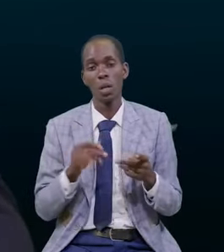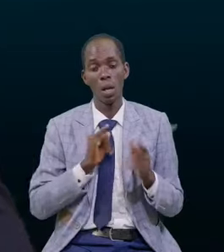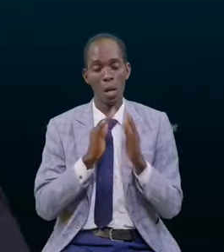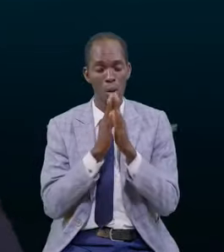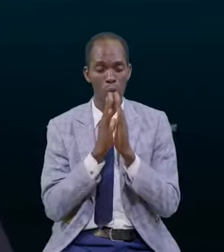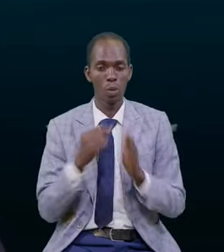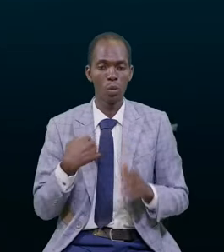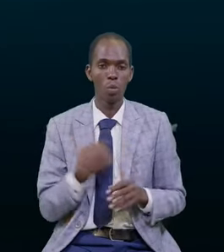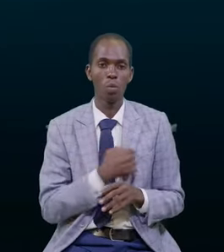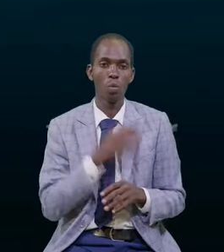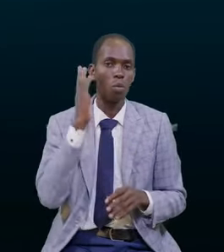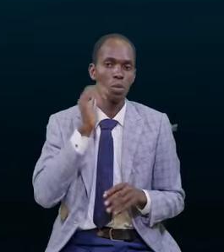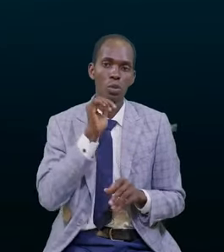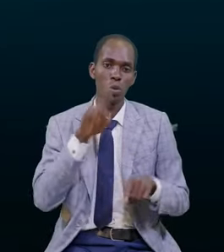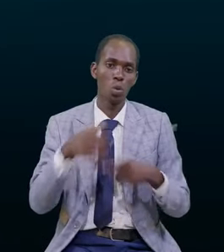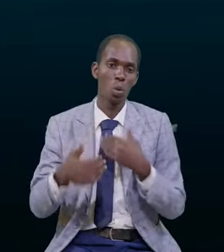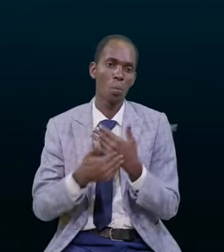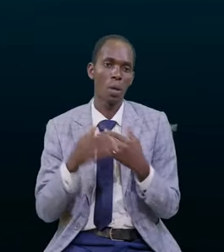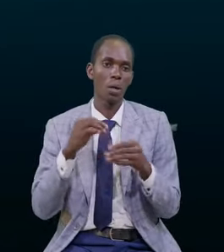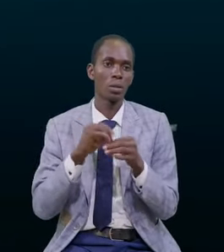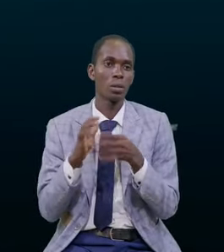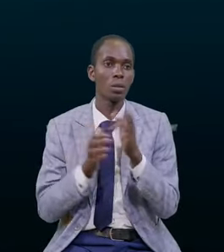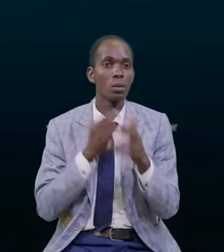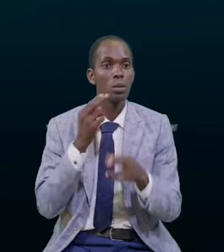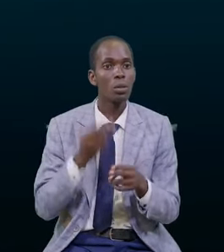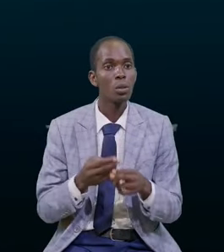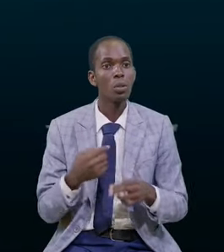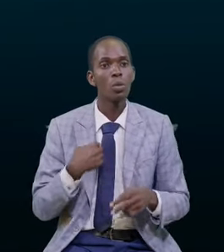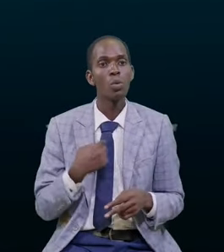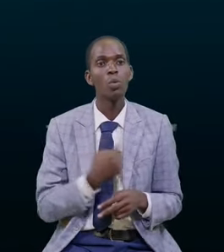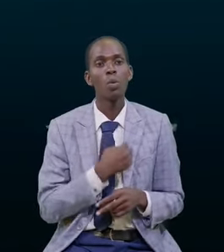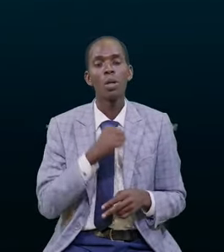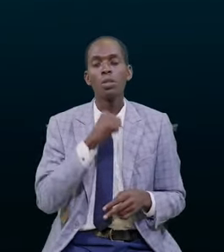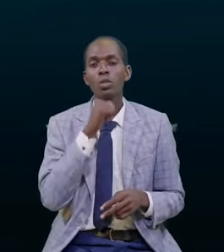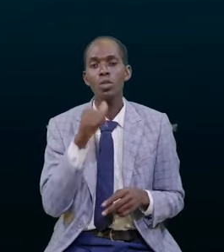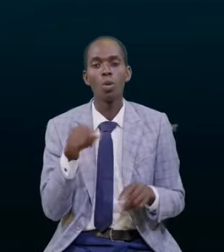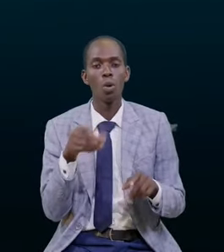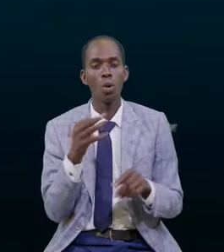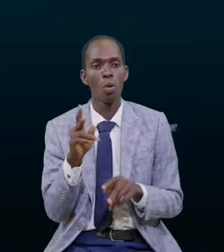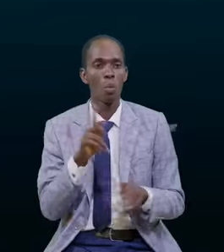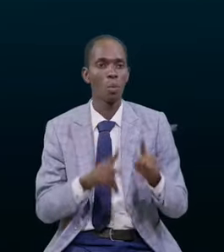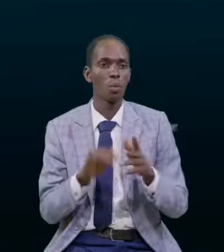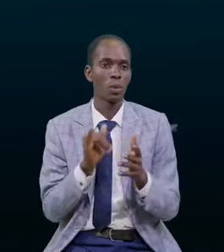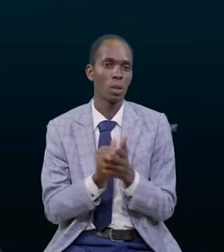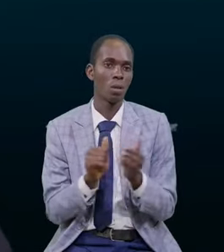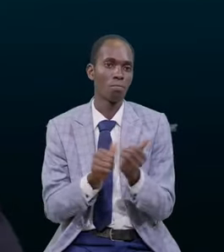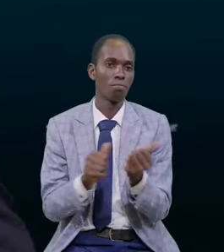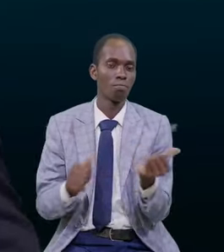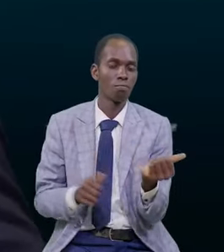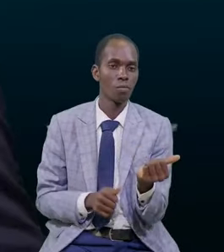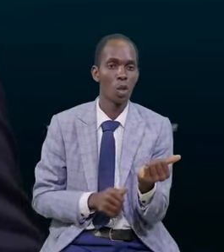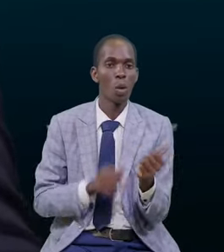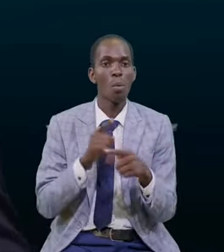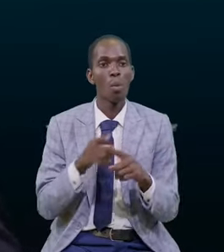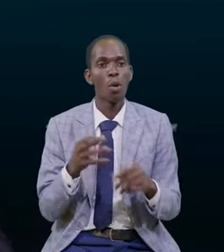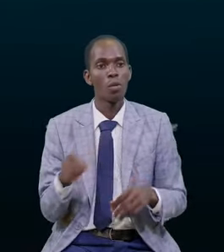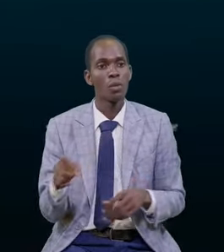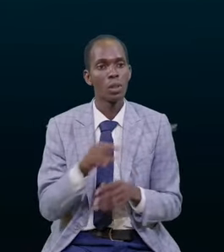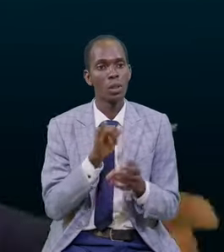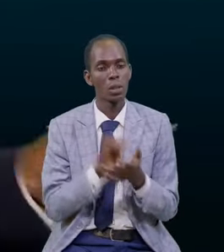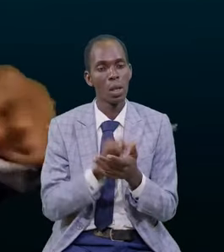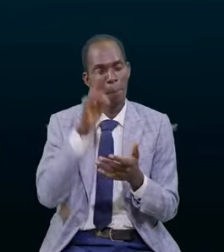back but we are not of them who draw back onto ption but of them that believe to the saving of the